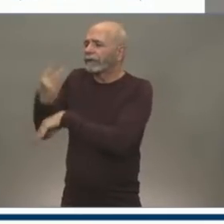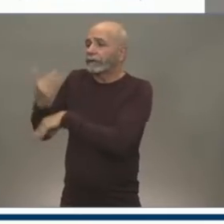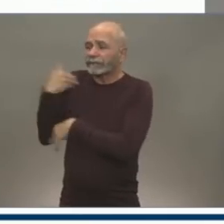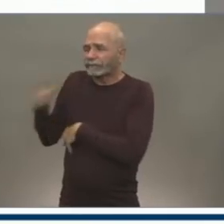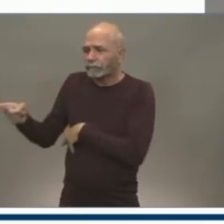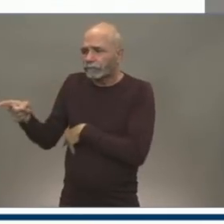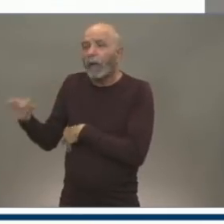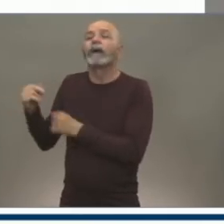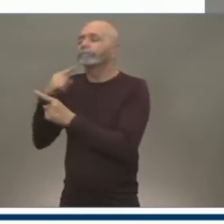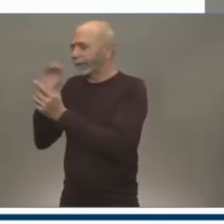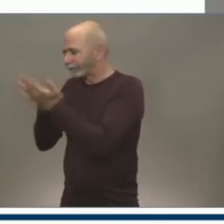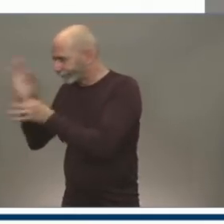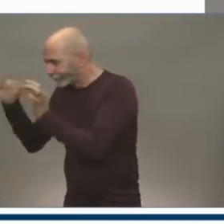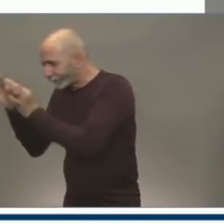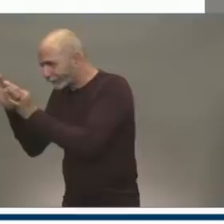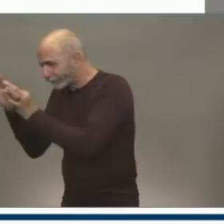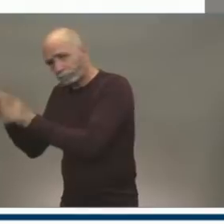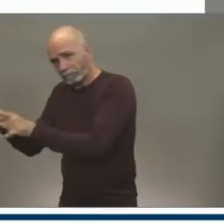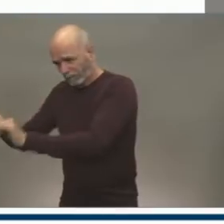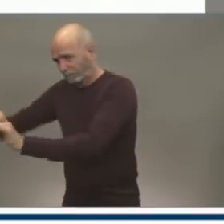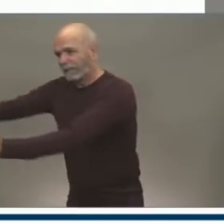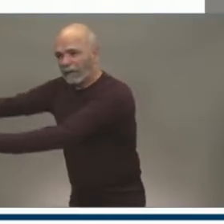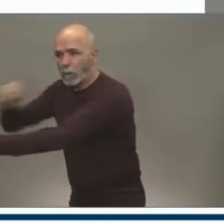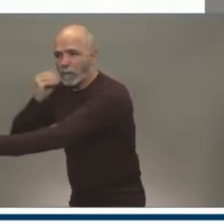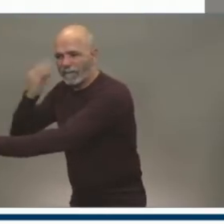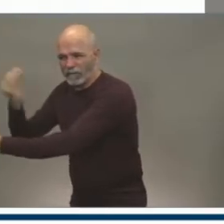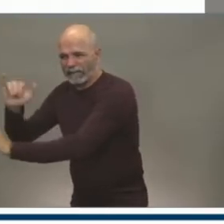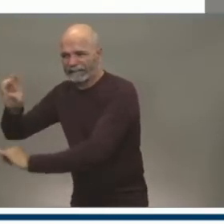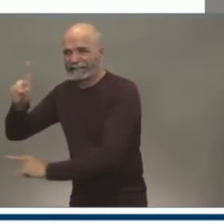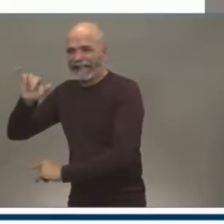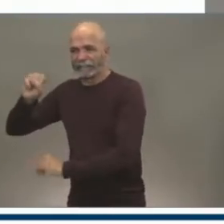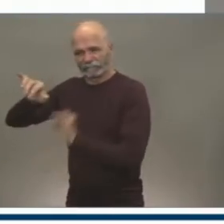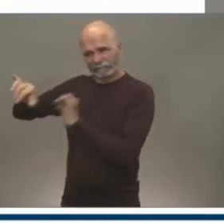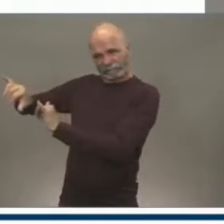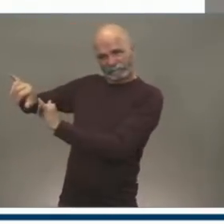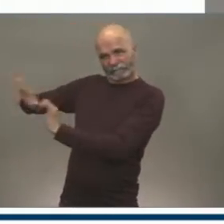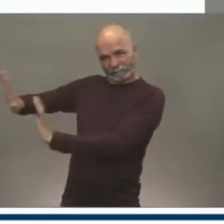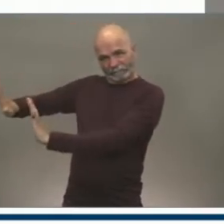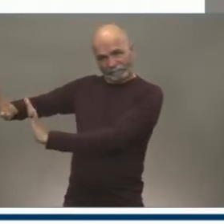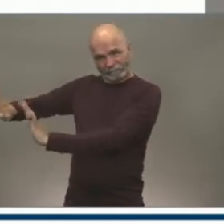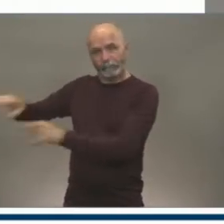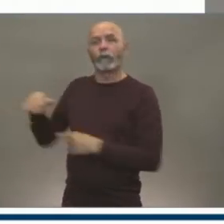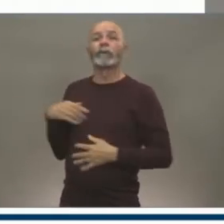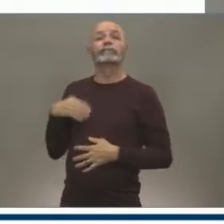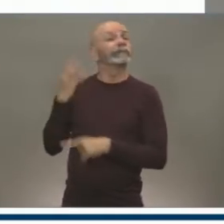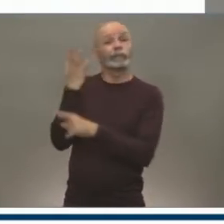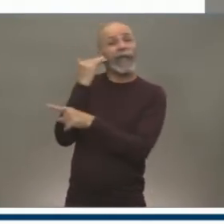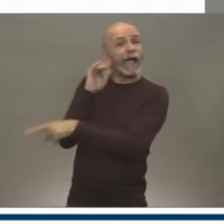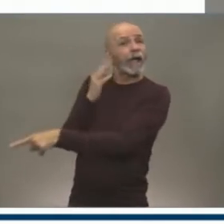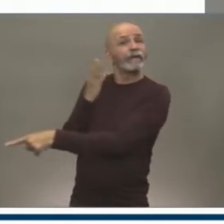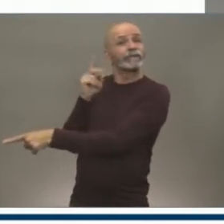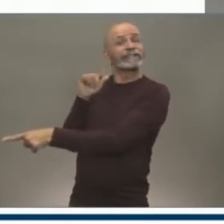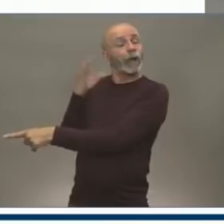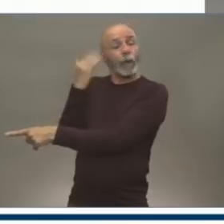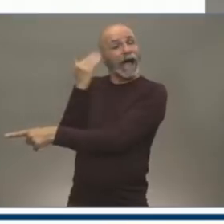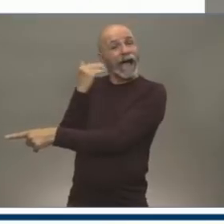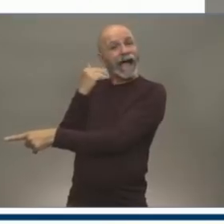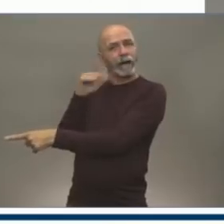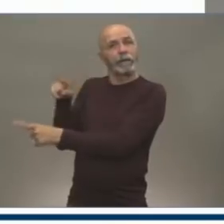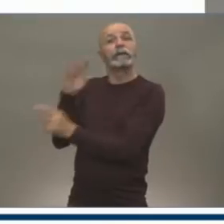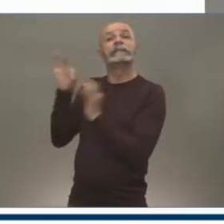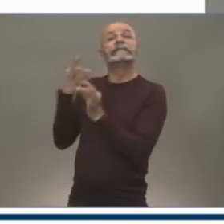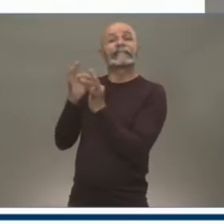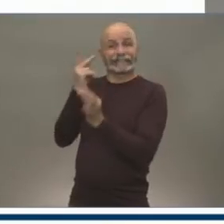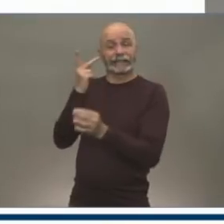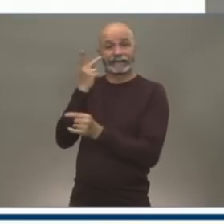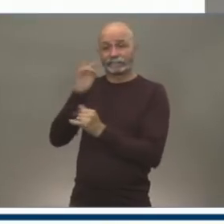that we isolate them for 14 days. And the reason we do the initial testing is to make sure that they're not already positive,